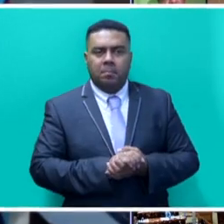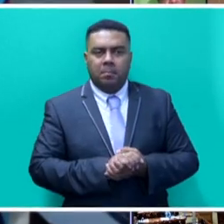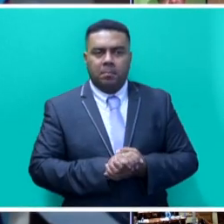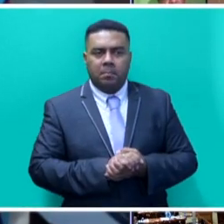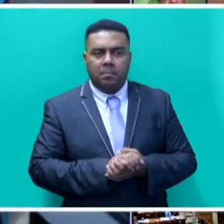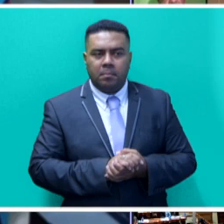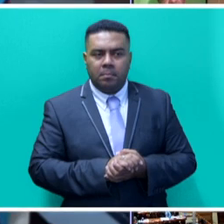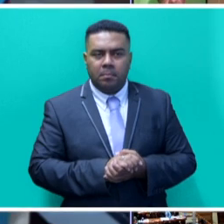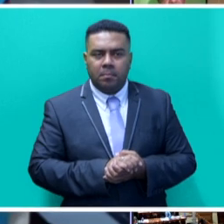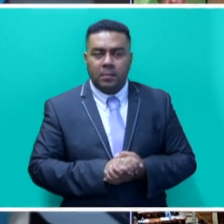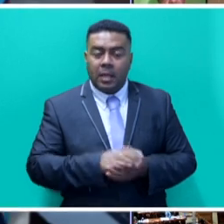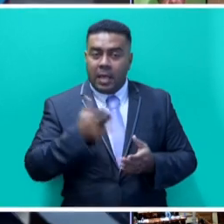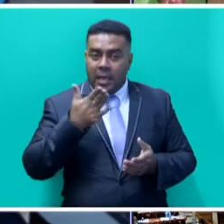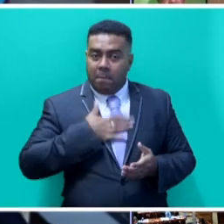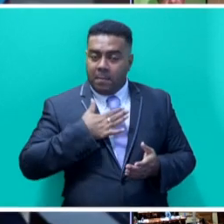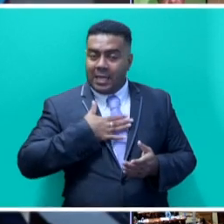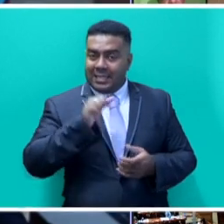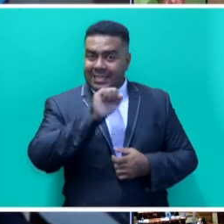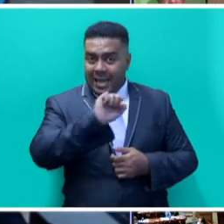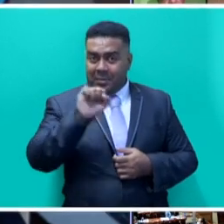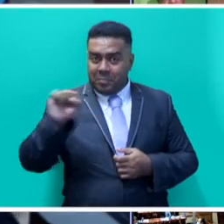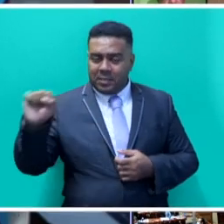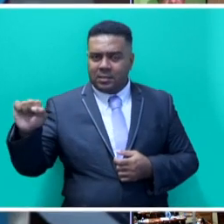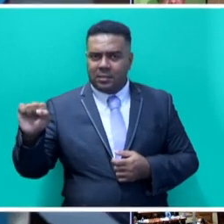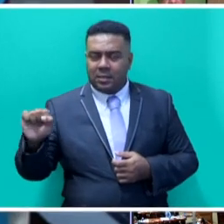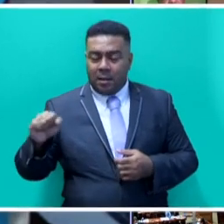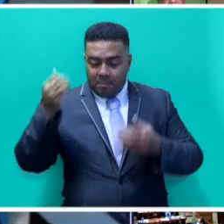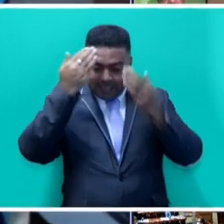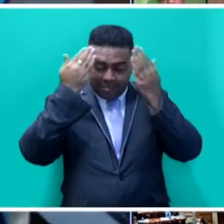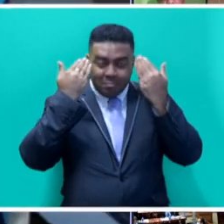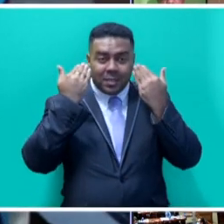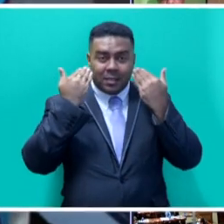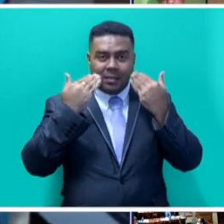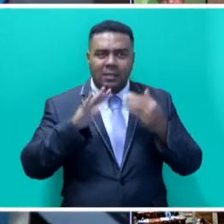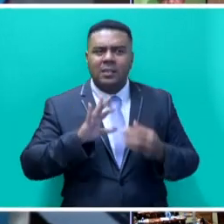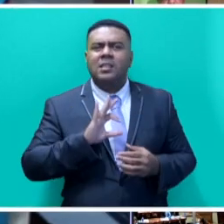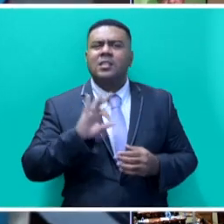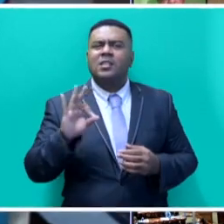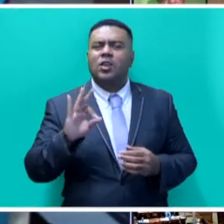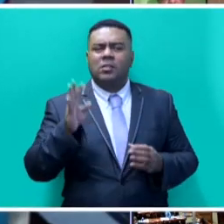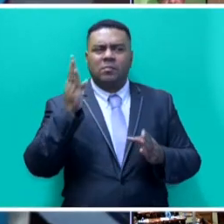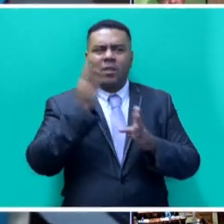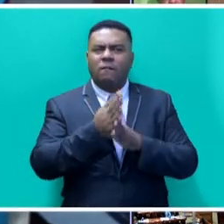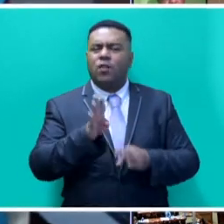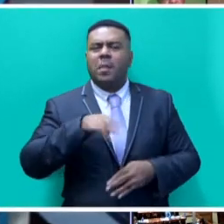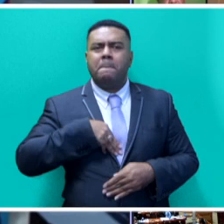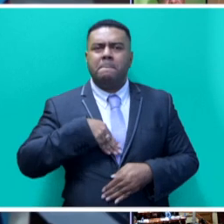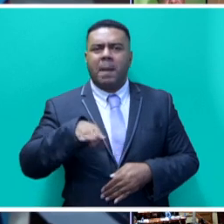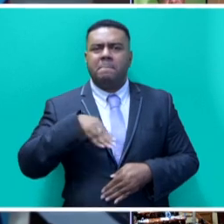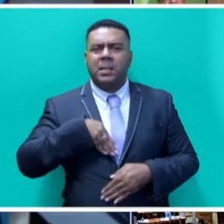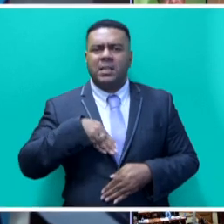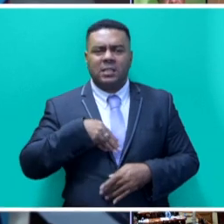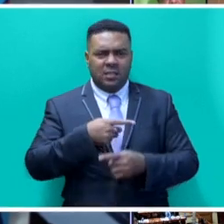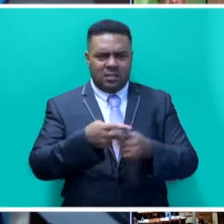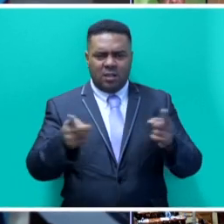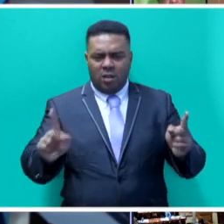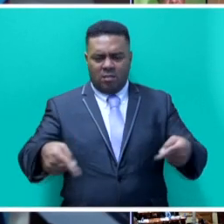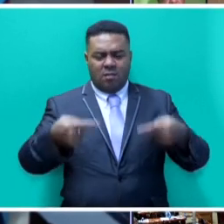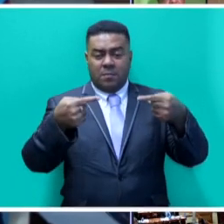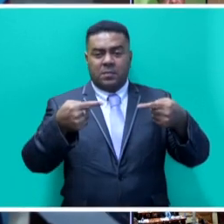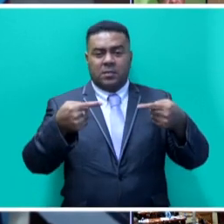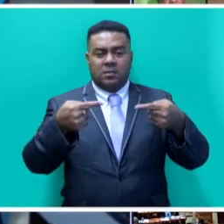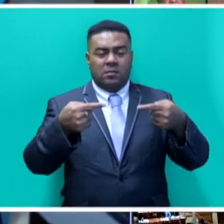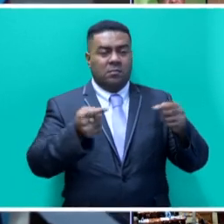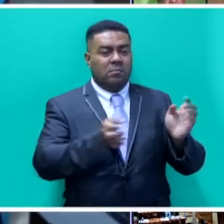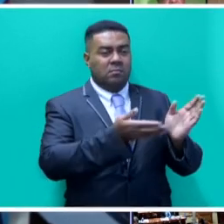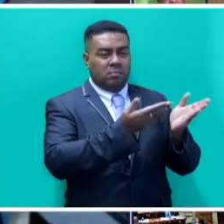My statement, Mr. Speaker, is not intended for members opposite,